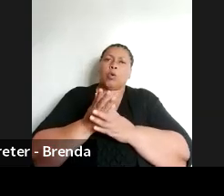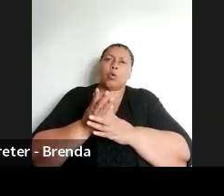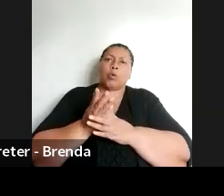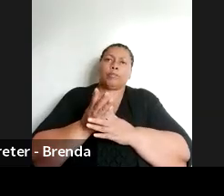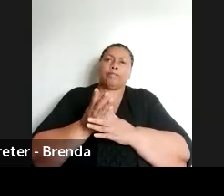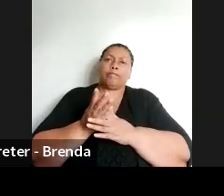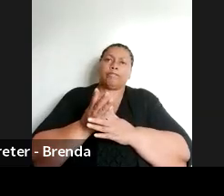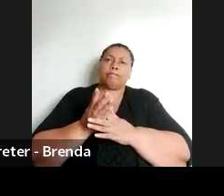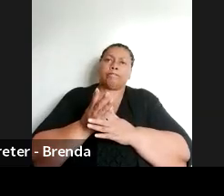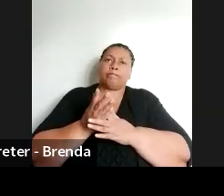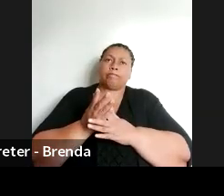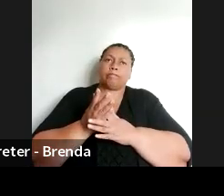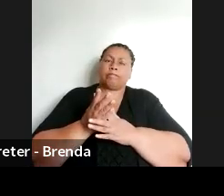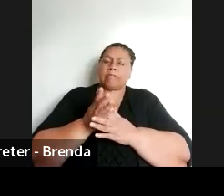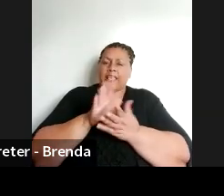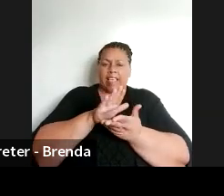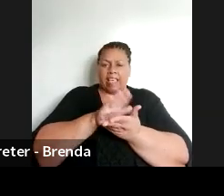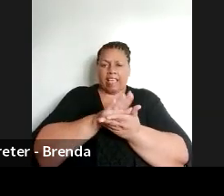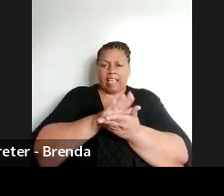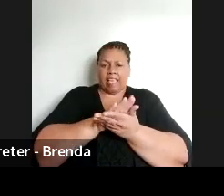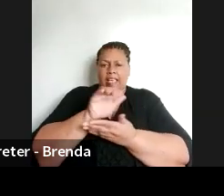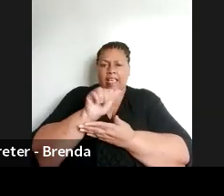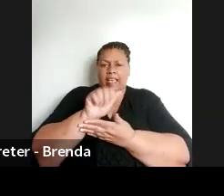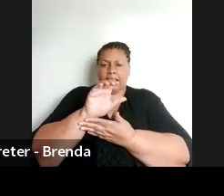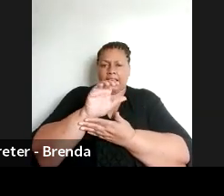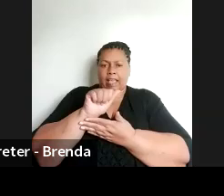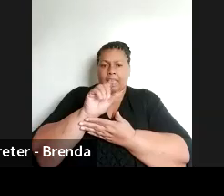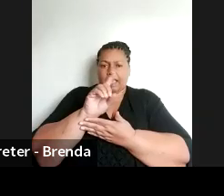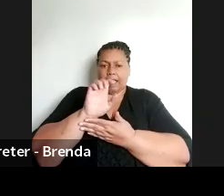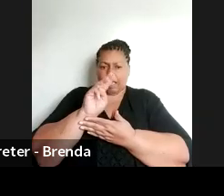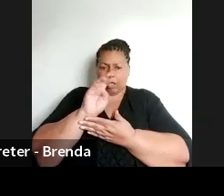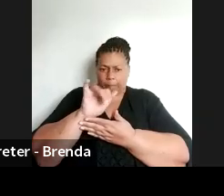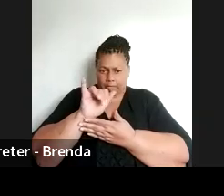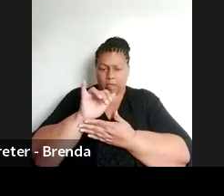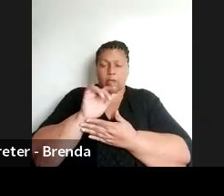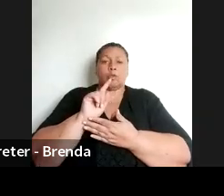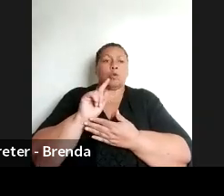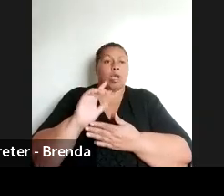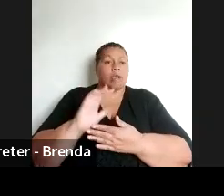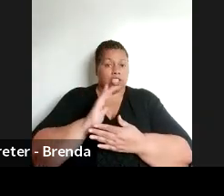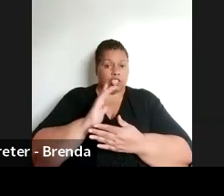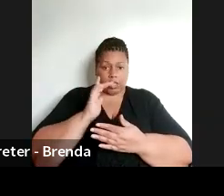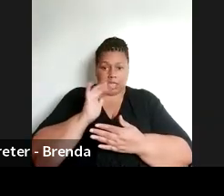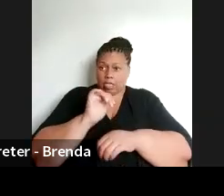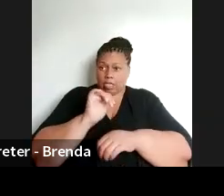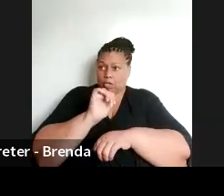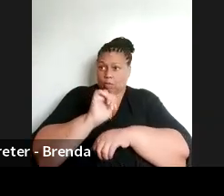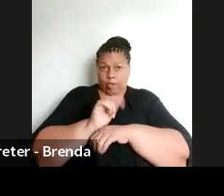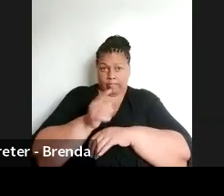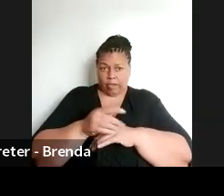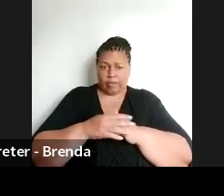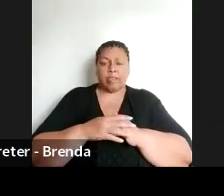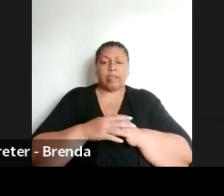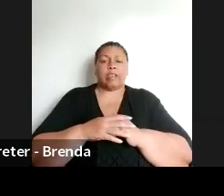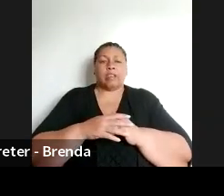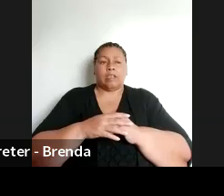the academy to be able to officially work there. That is